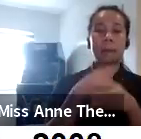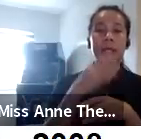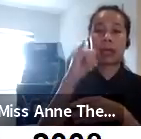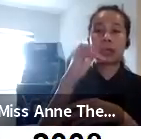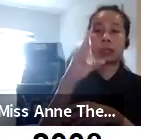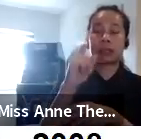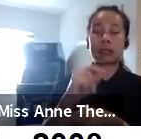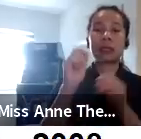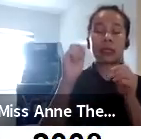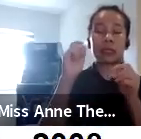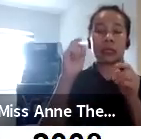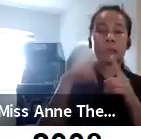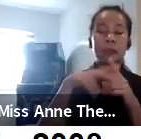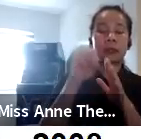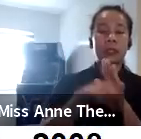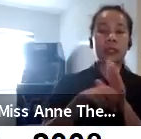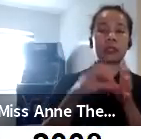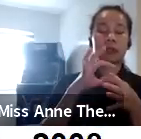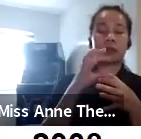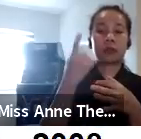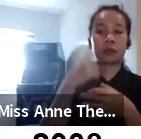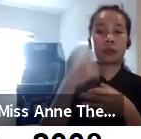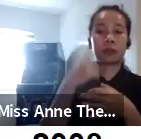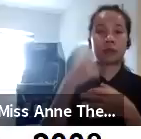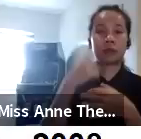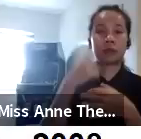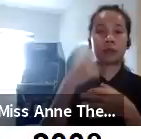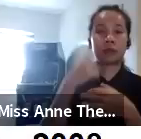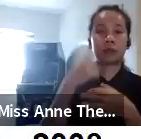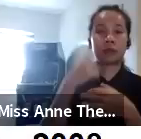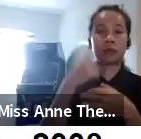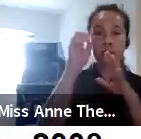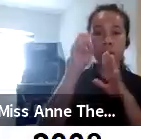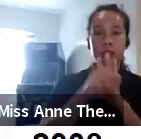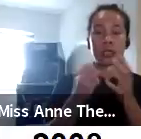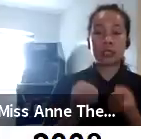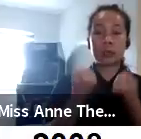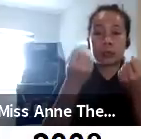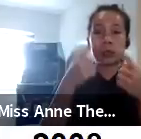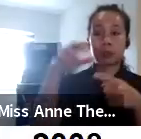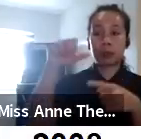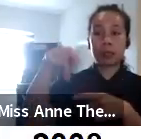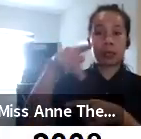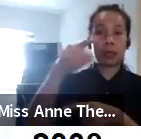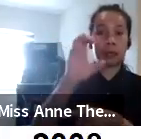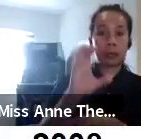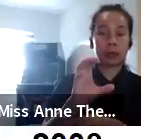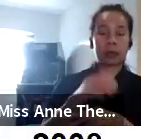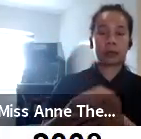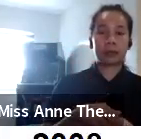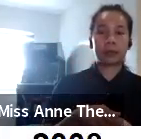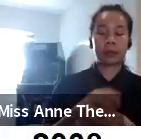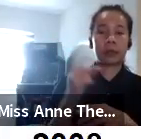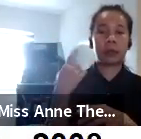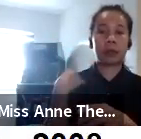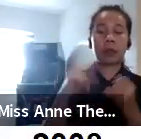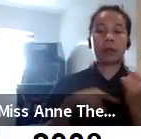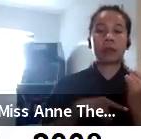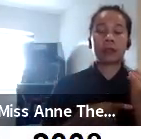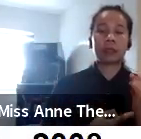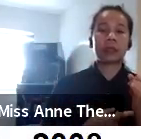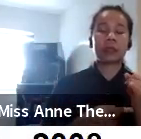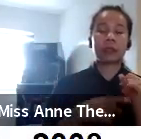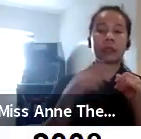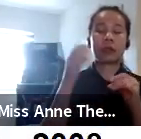implementation plan for the Philippine education, and this was submitted to APEC. So we have initiated several conferences